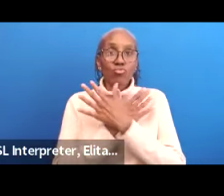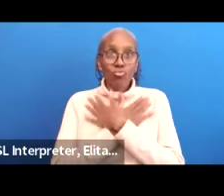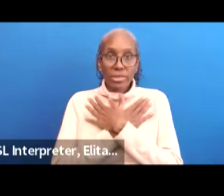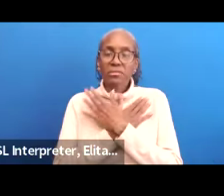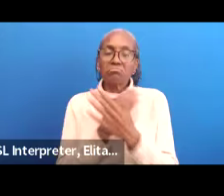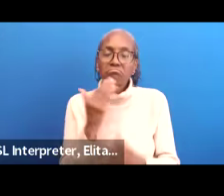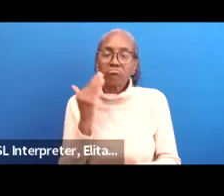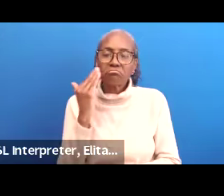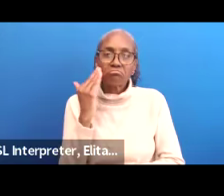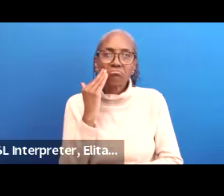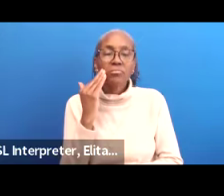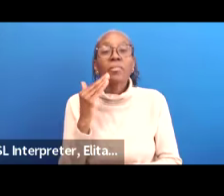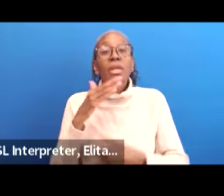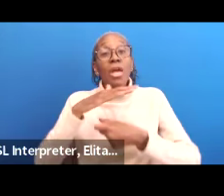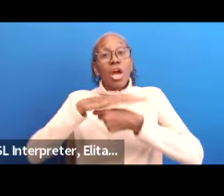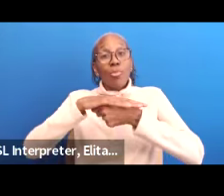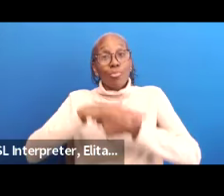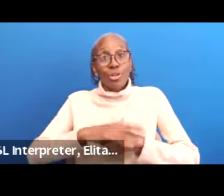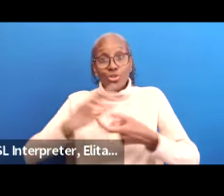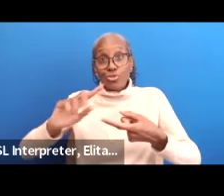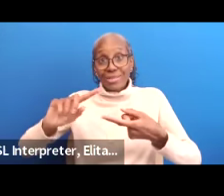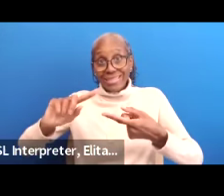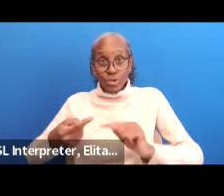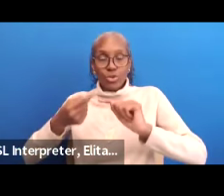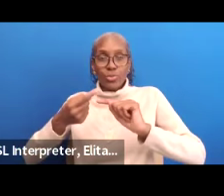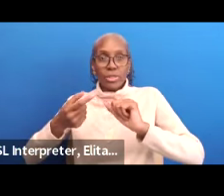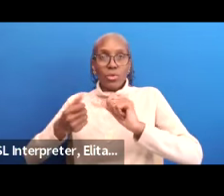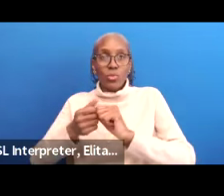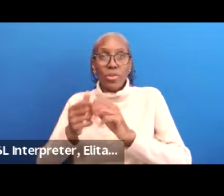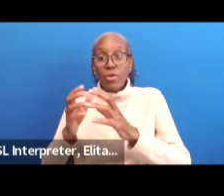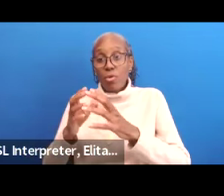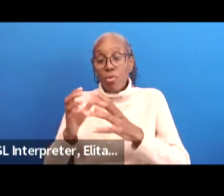and a pressure injury with an open sore